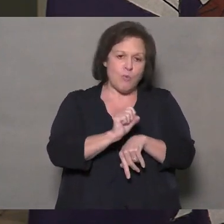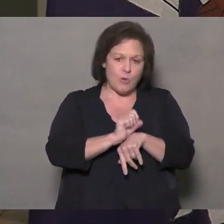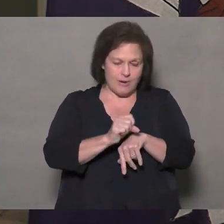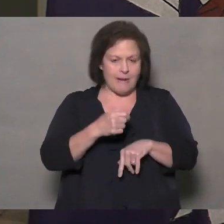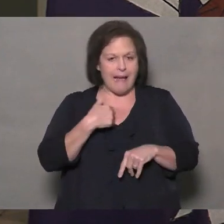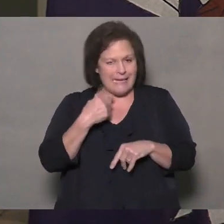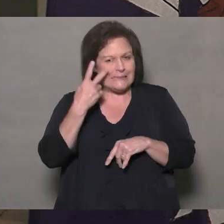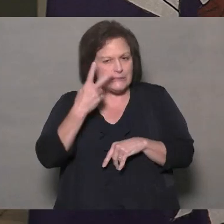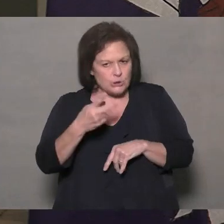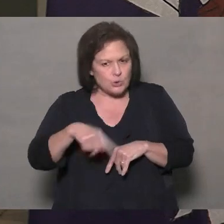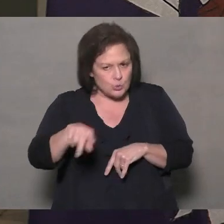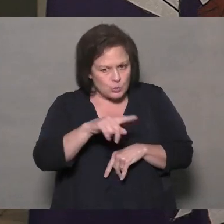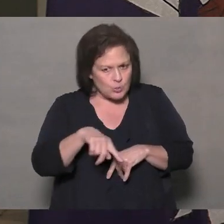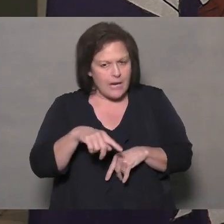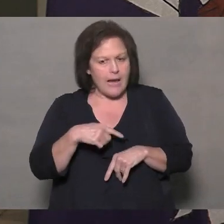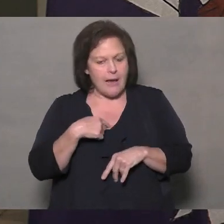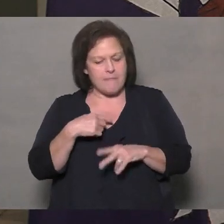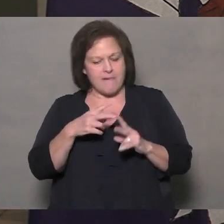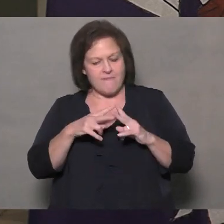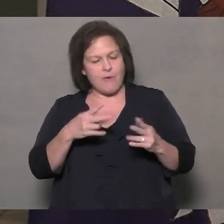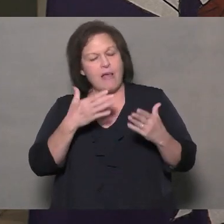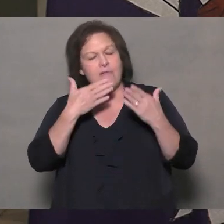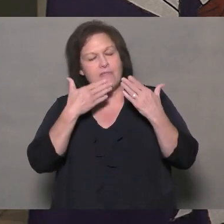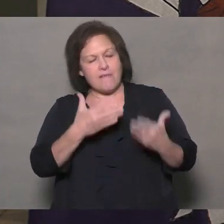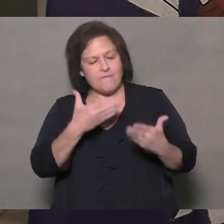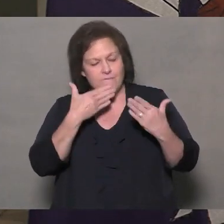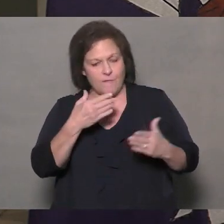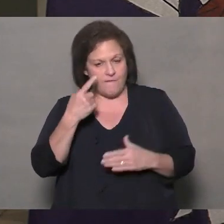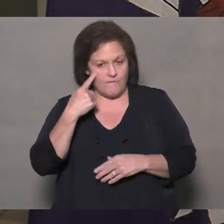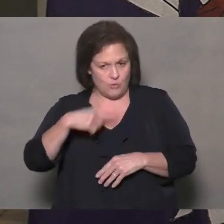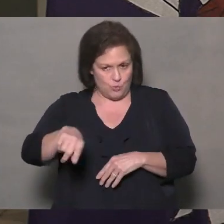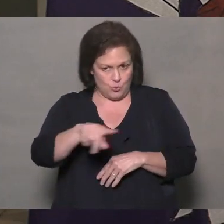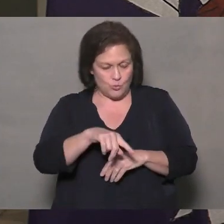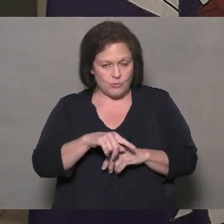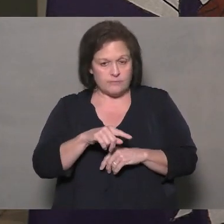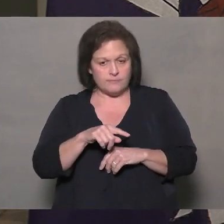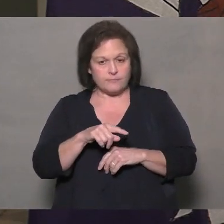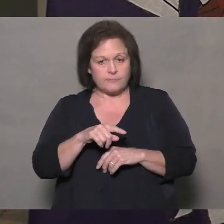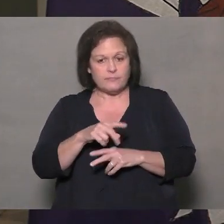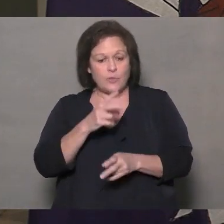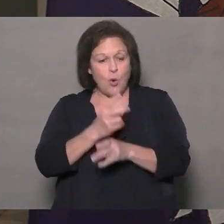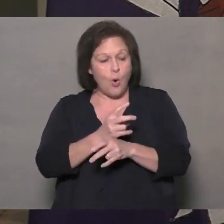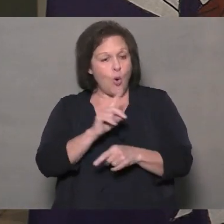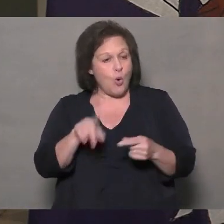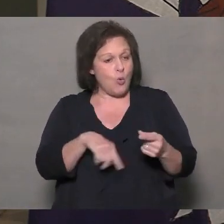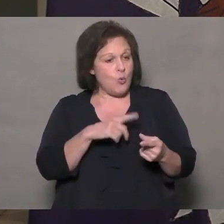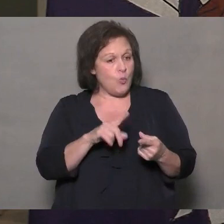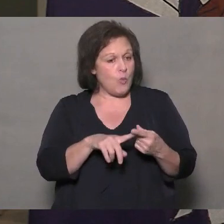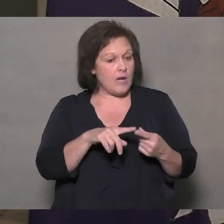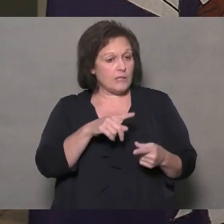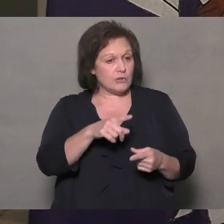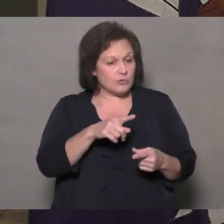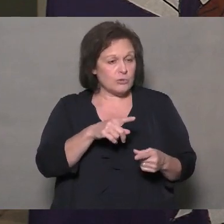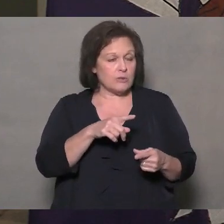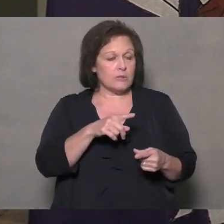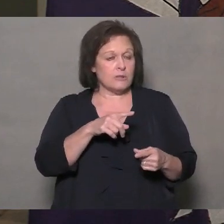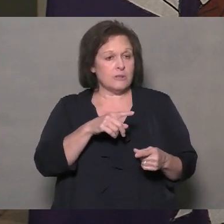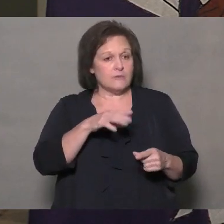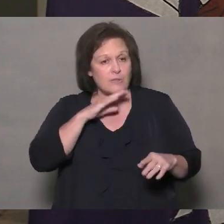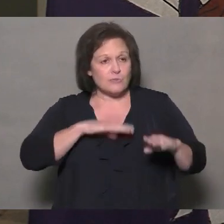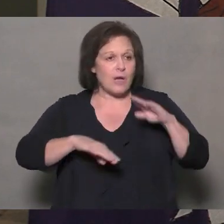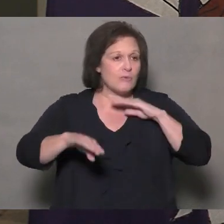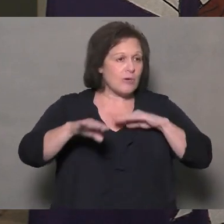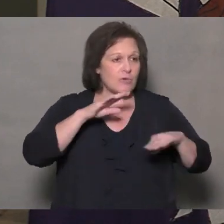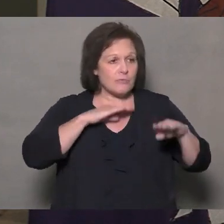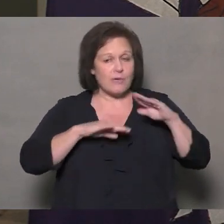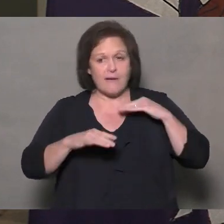you, and I am so grateful for you. It's hard when you're in the middle of the struggle to look around